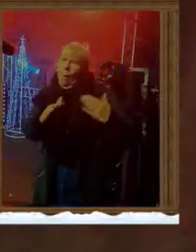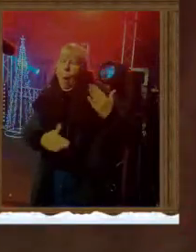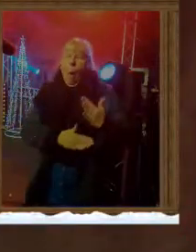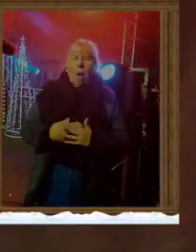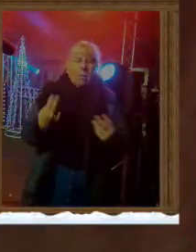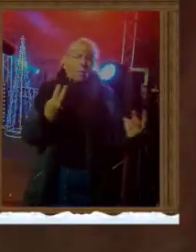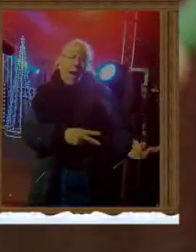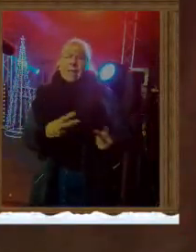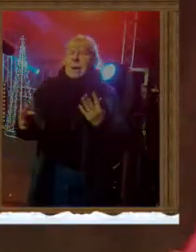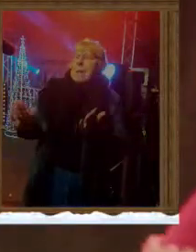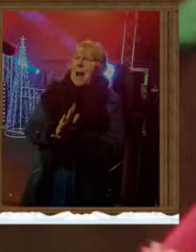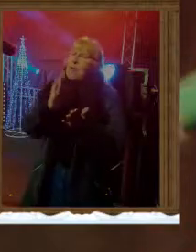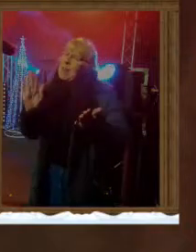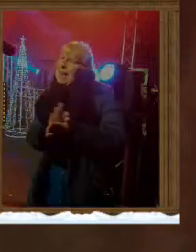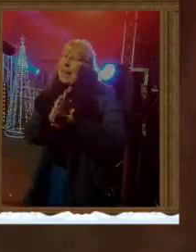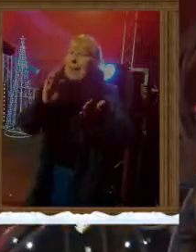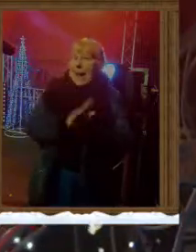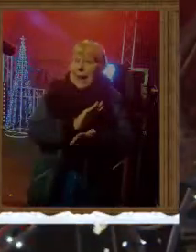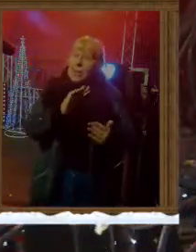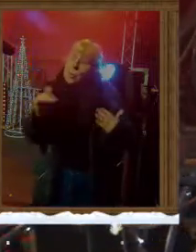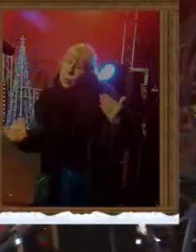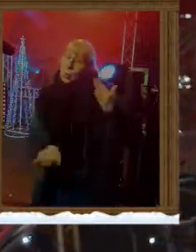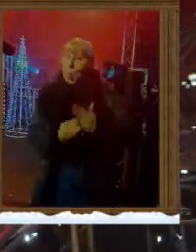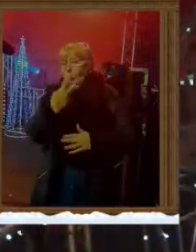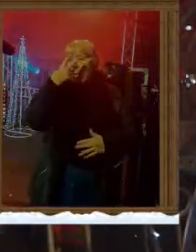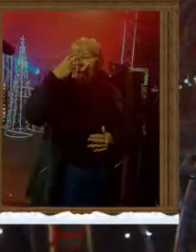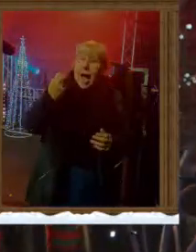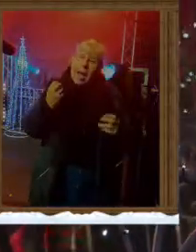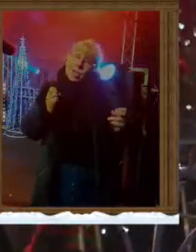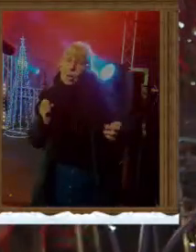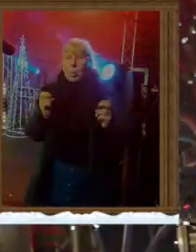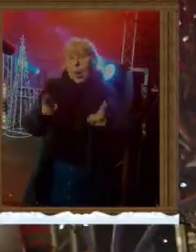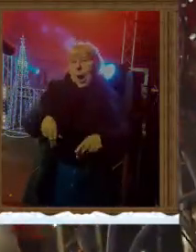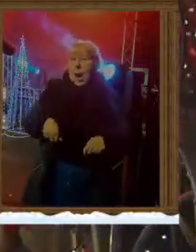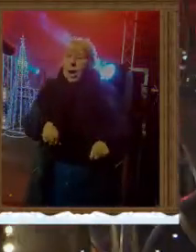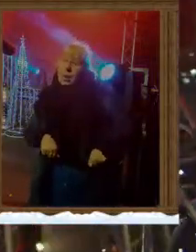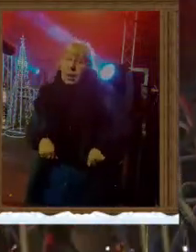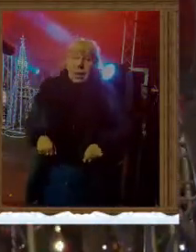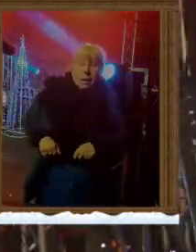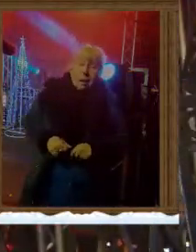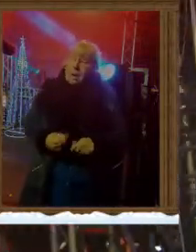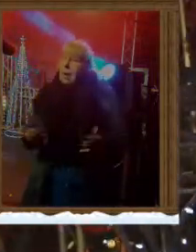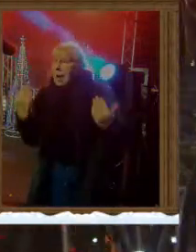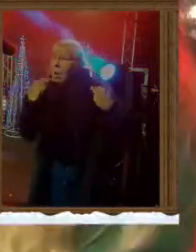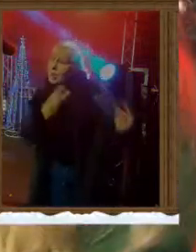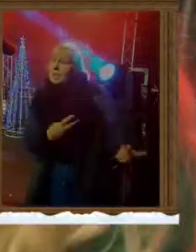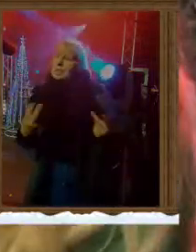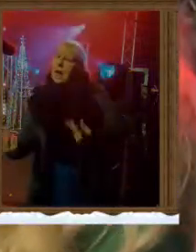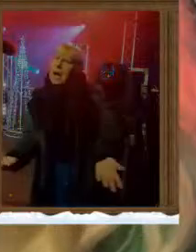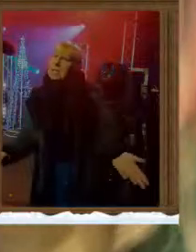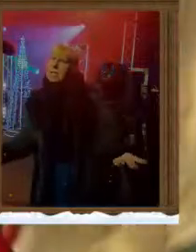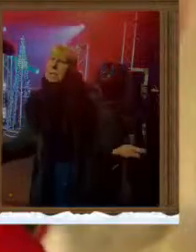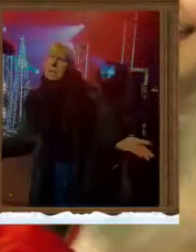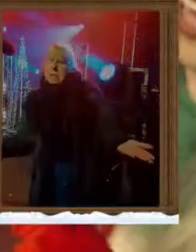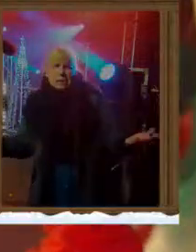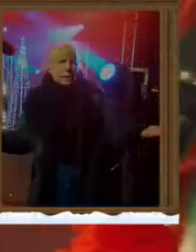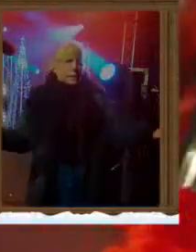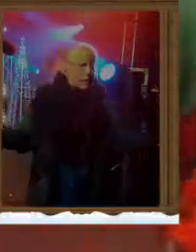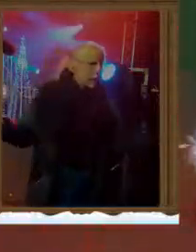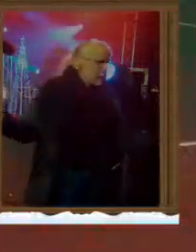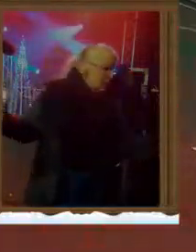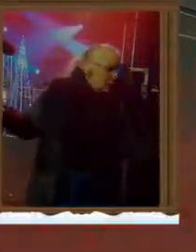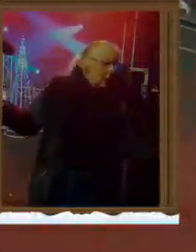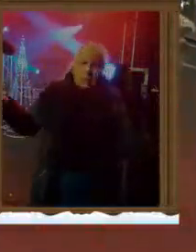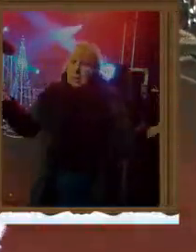Everyone dancing merrily in the new old-fashioned way. Let's see you dance, Ballyclare.